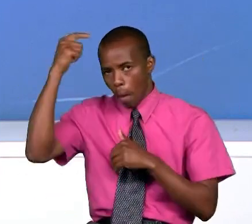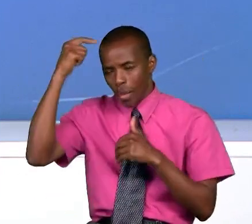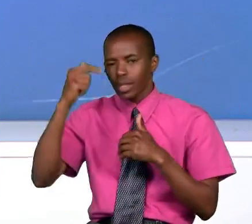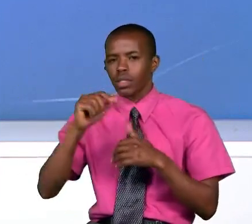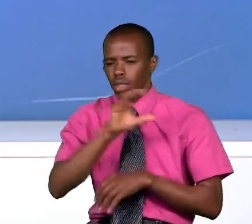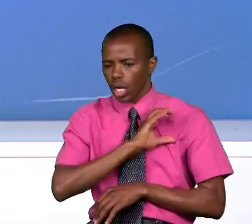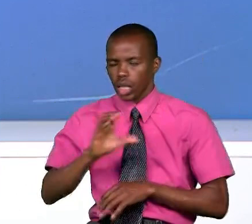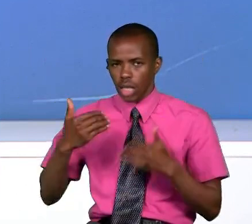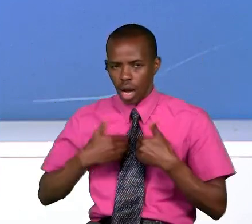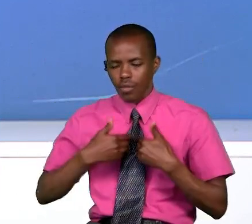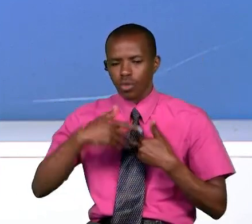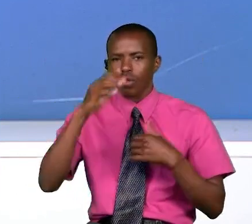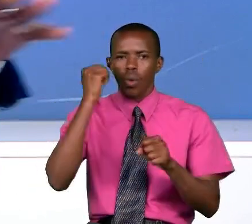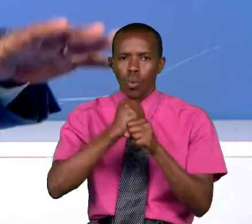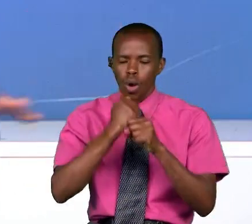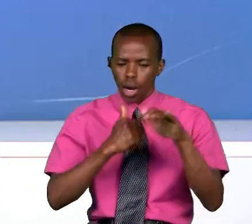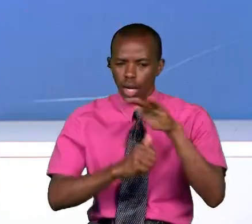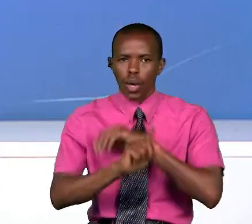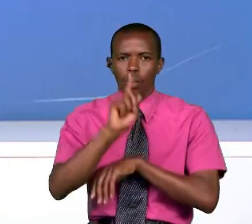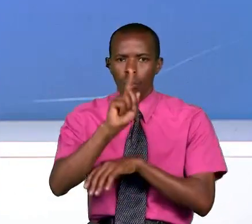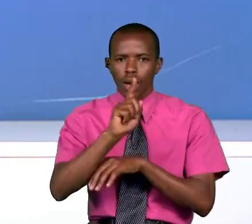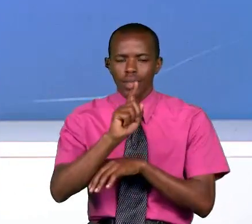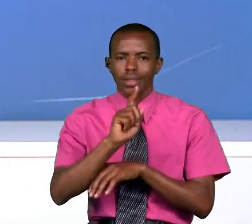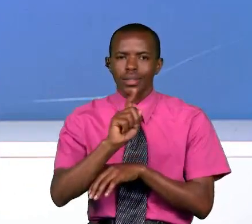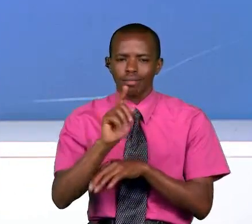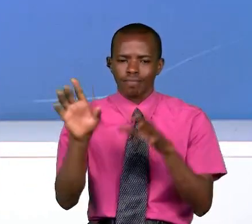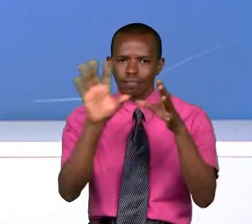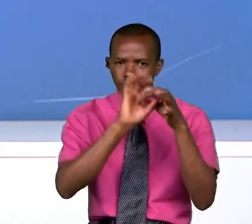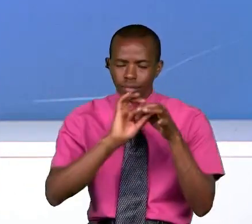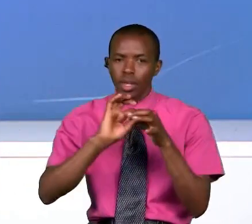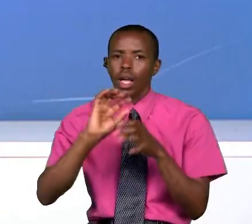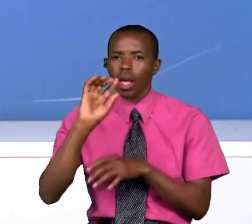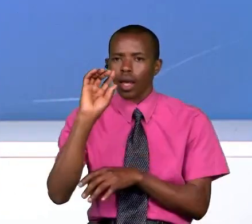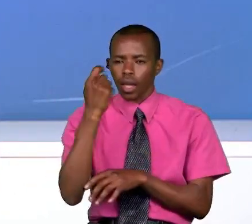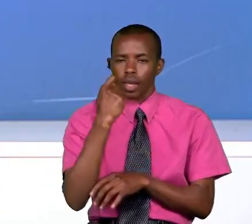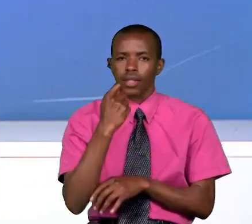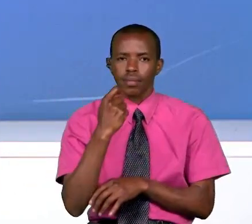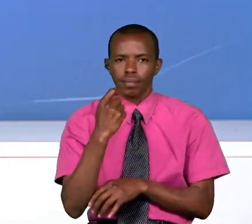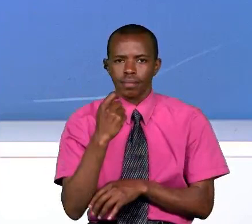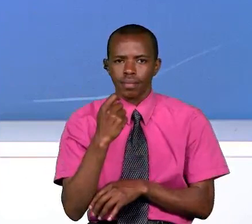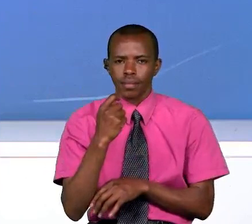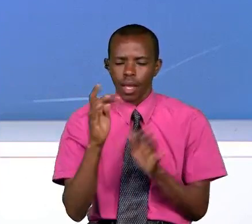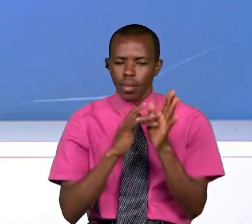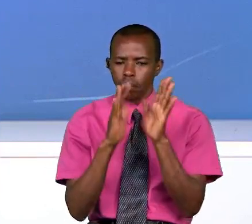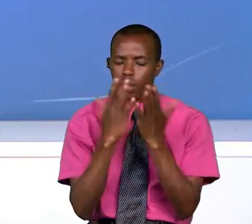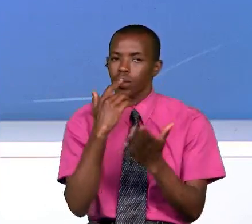Christ, then you operate under one oneness. Mm. In Kenya, this is what I say. Scripture